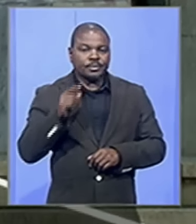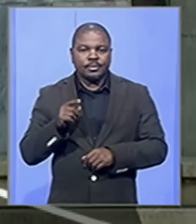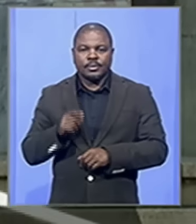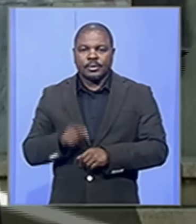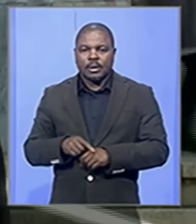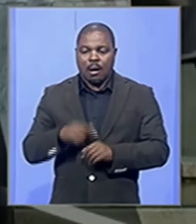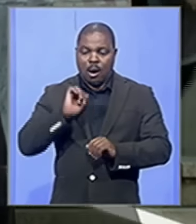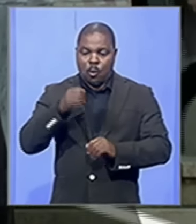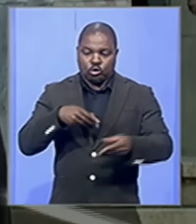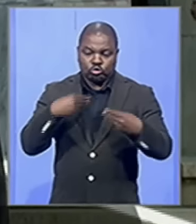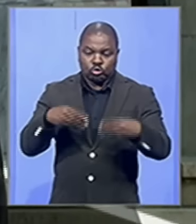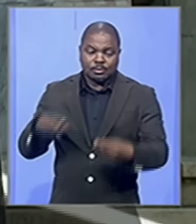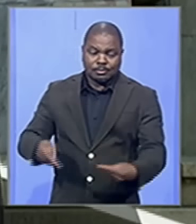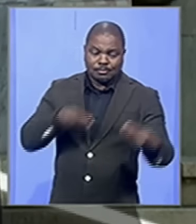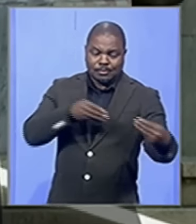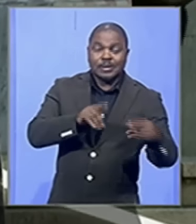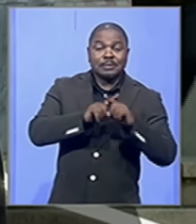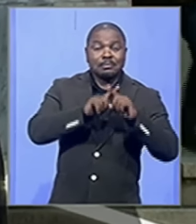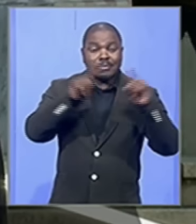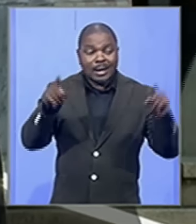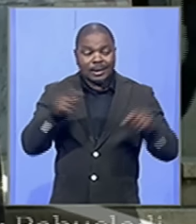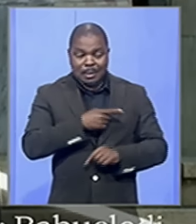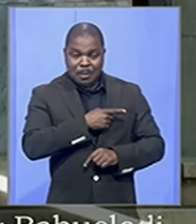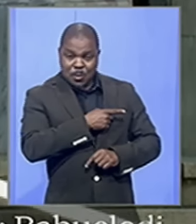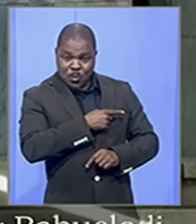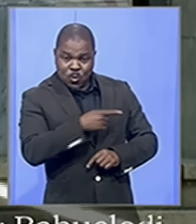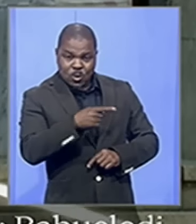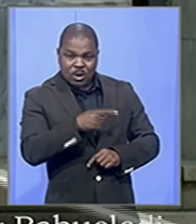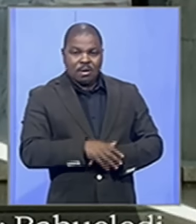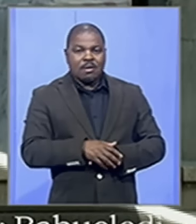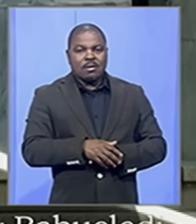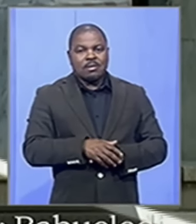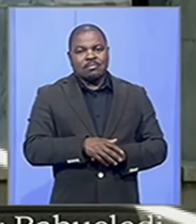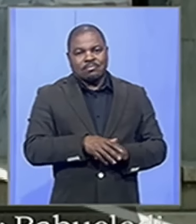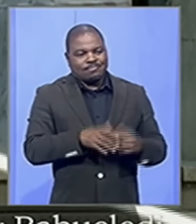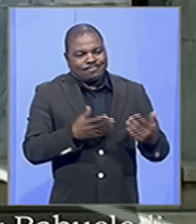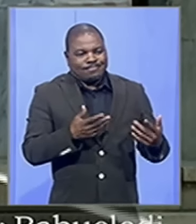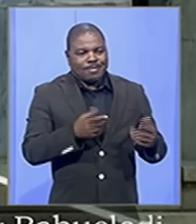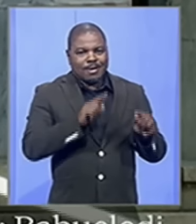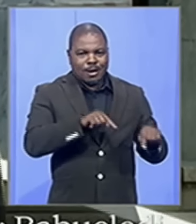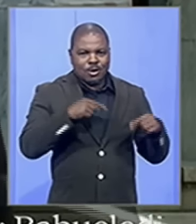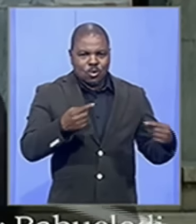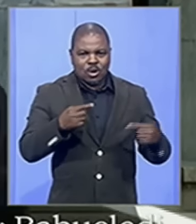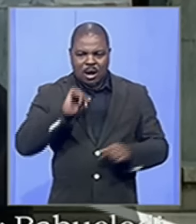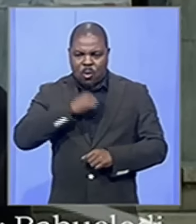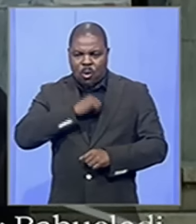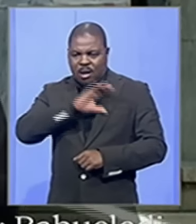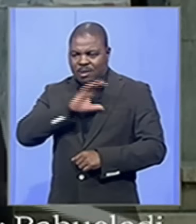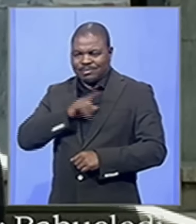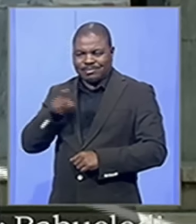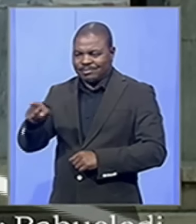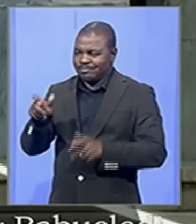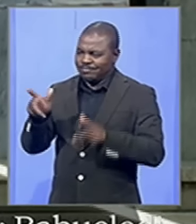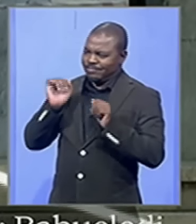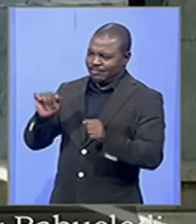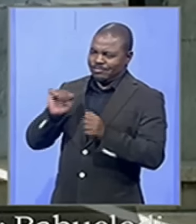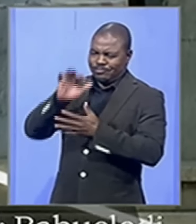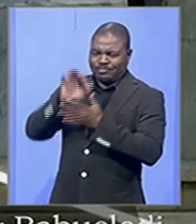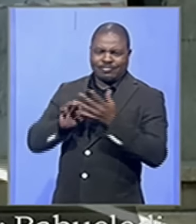our documents, but for some reason same courtesy cannot be afforded to our client today.